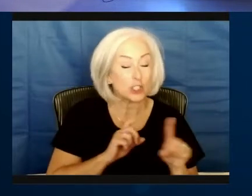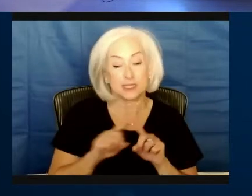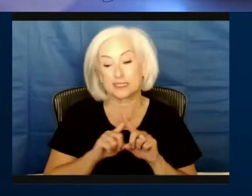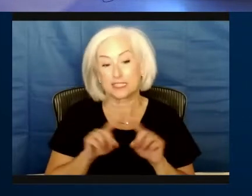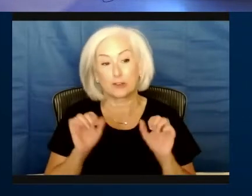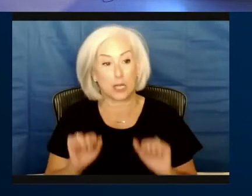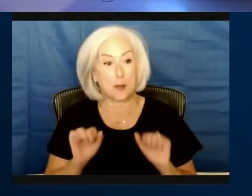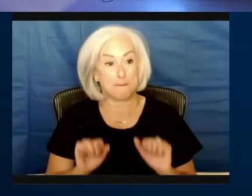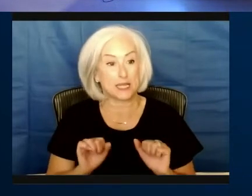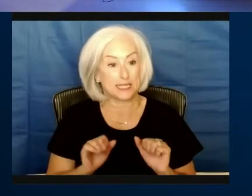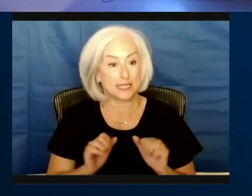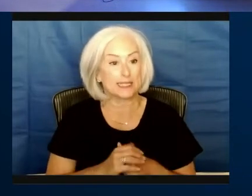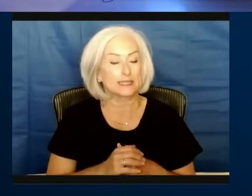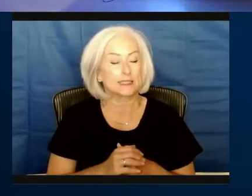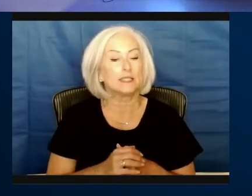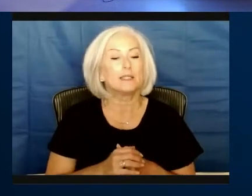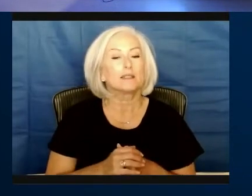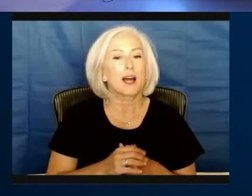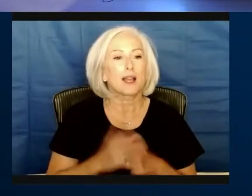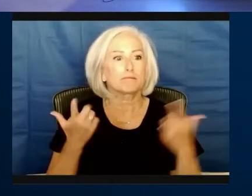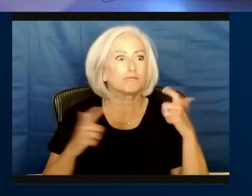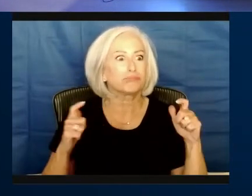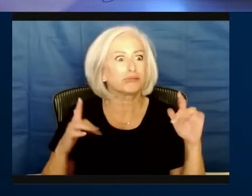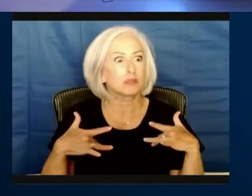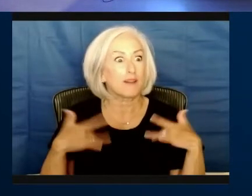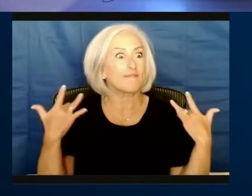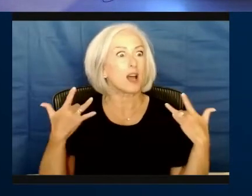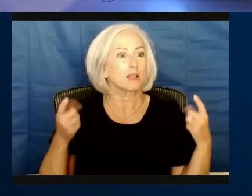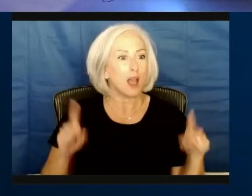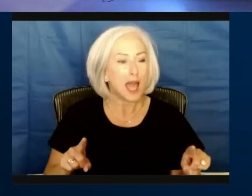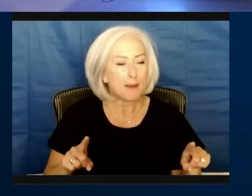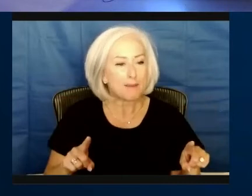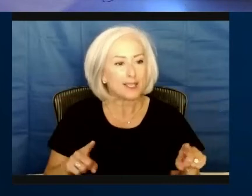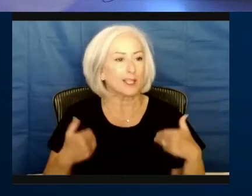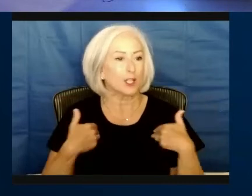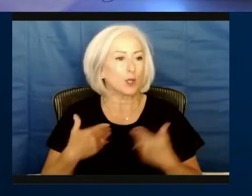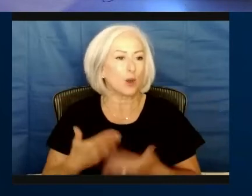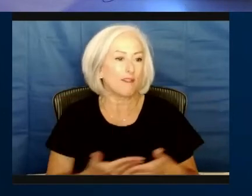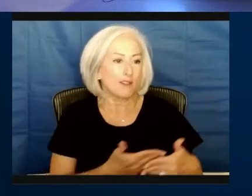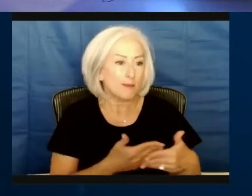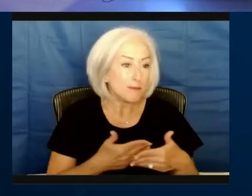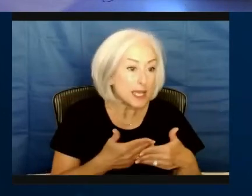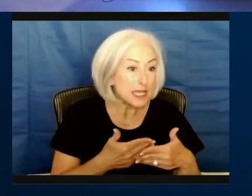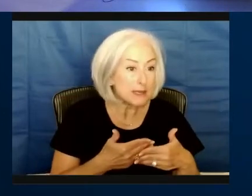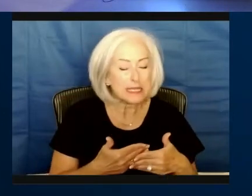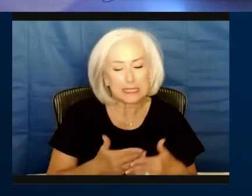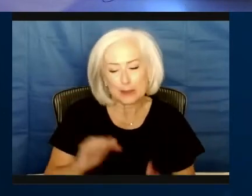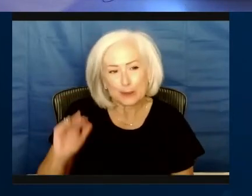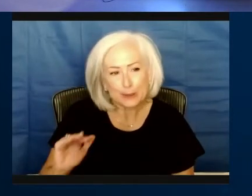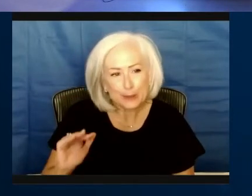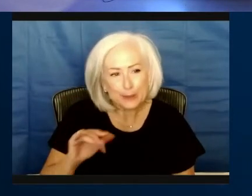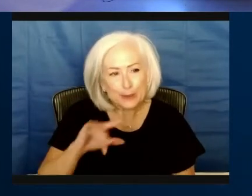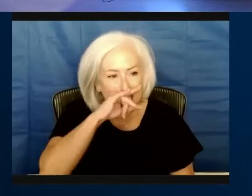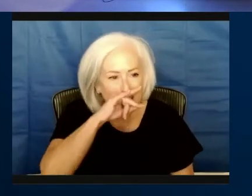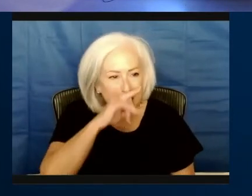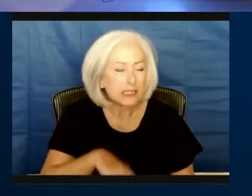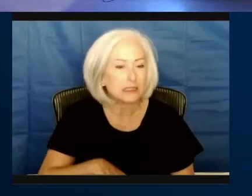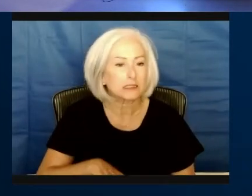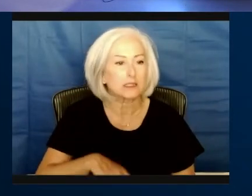these mass situations, toddlers and people with disabilities or elderly. How do you manage that challenge?